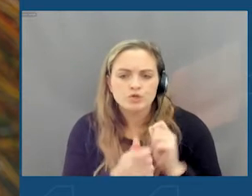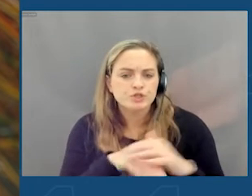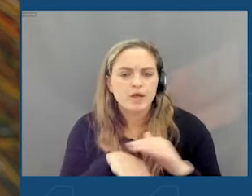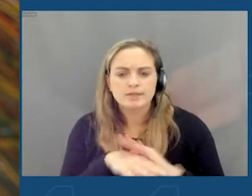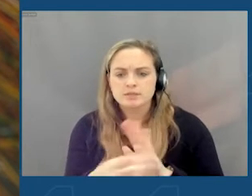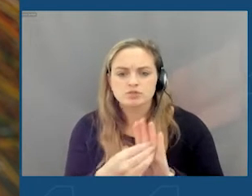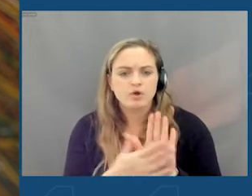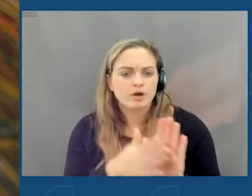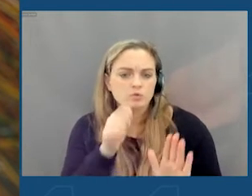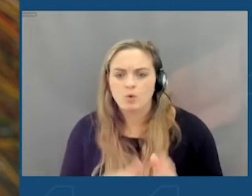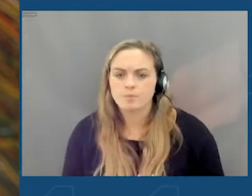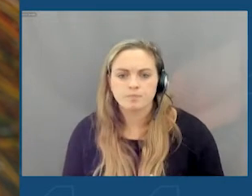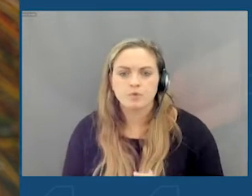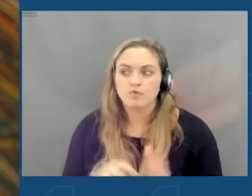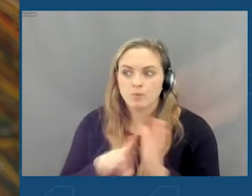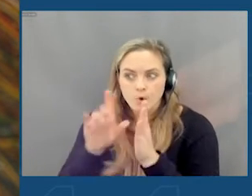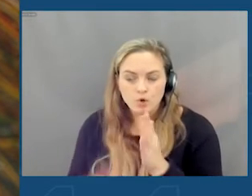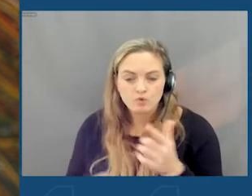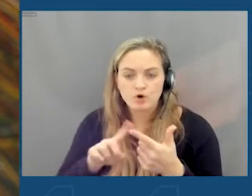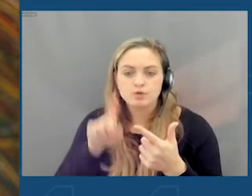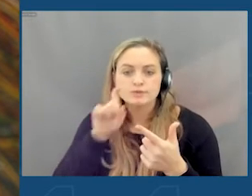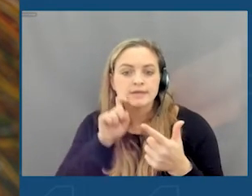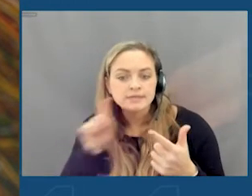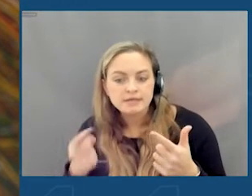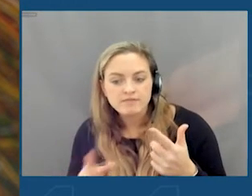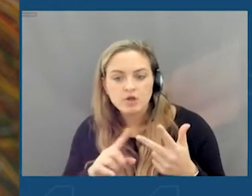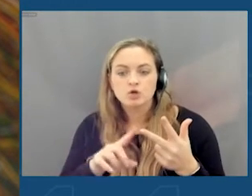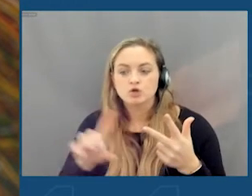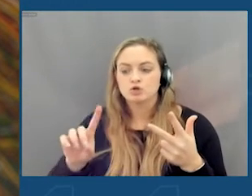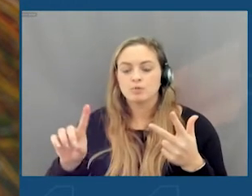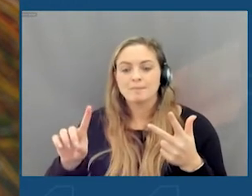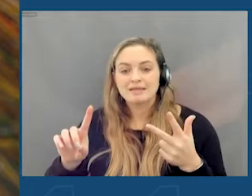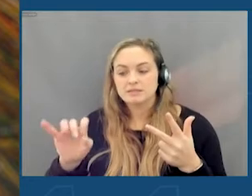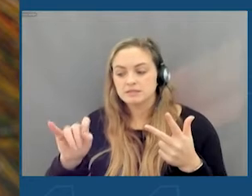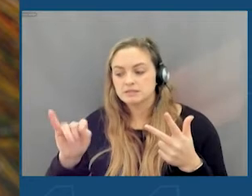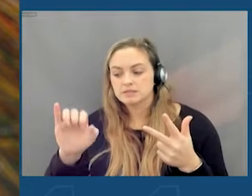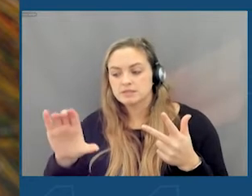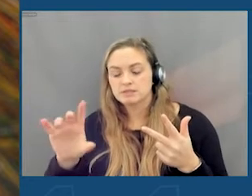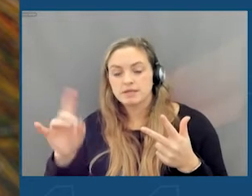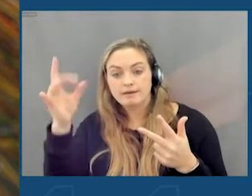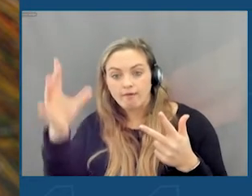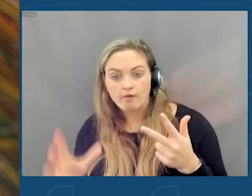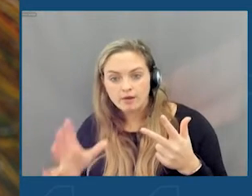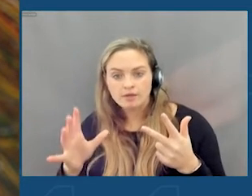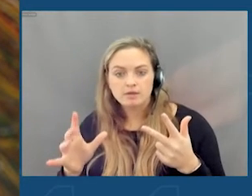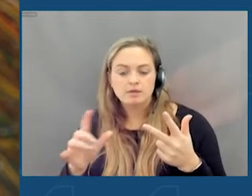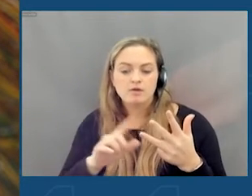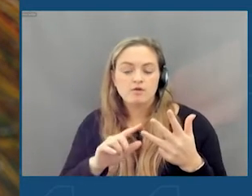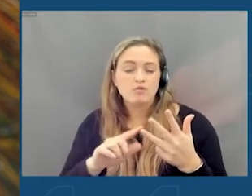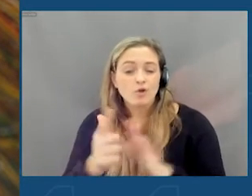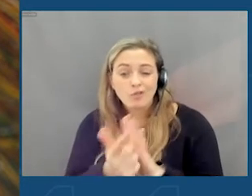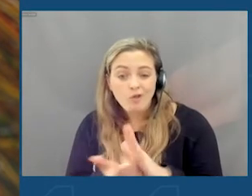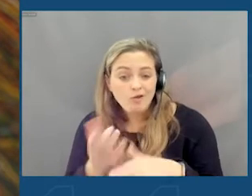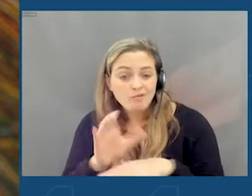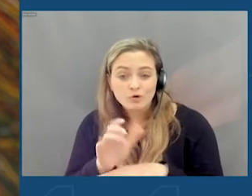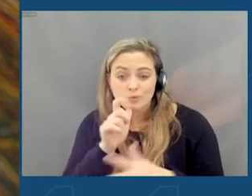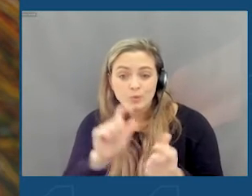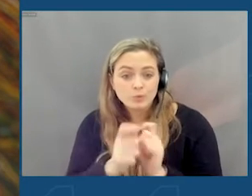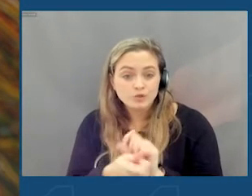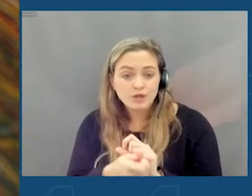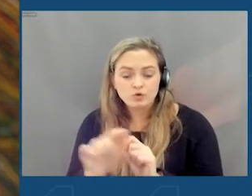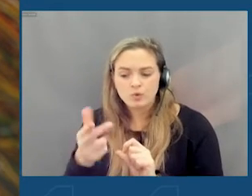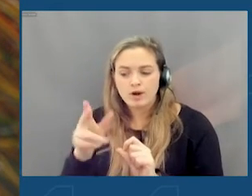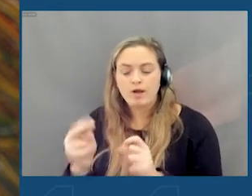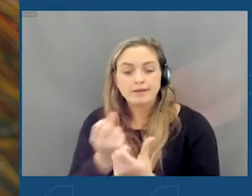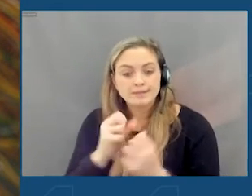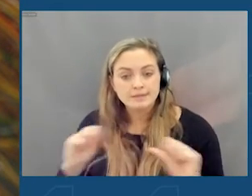records for murderers, sex offenders, or domestic terrorists. It will not change records for law enforcement or for gun